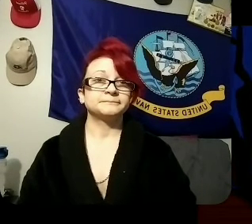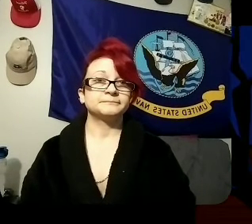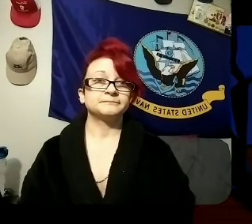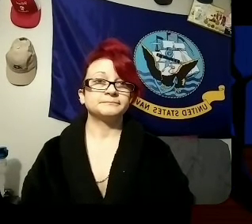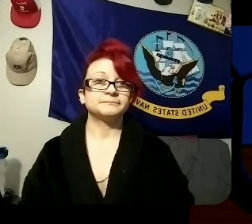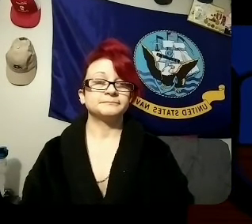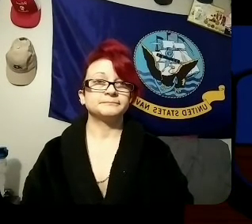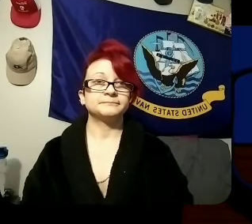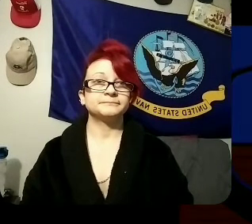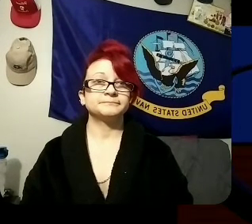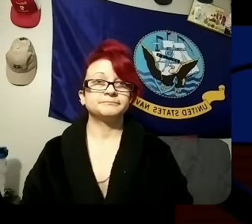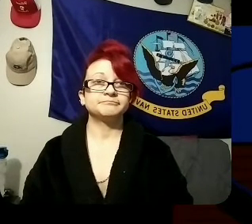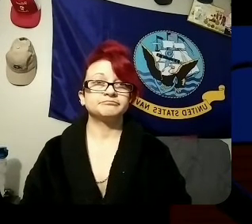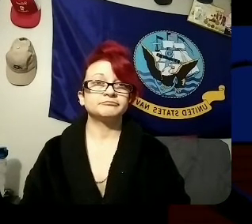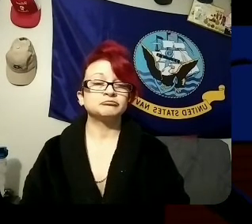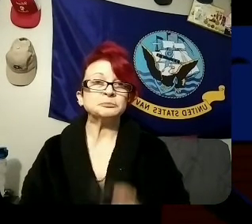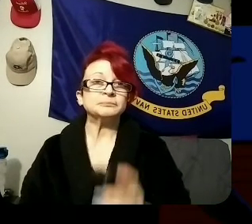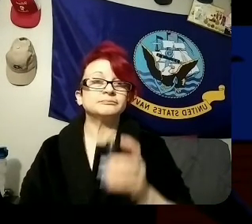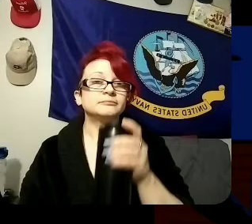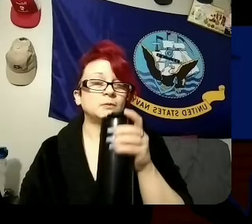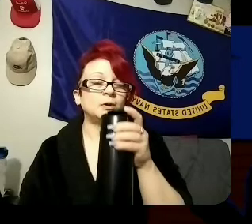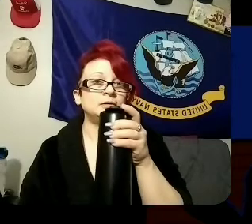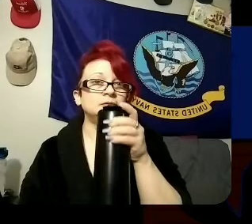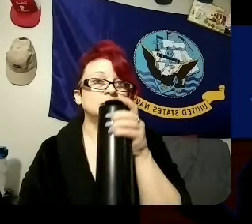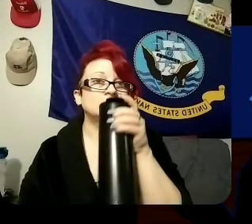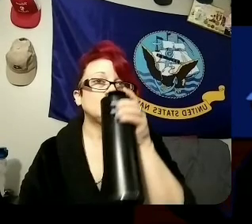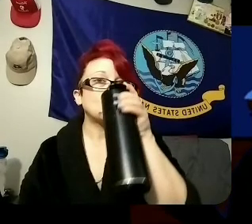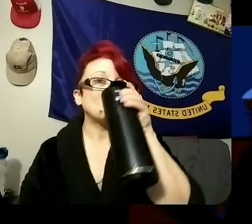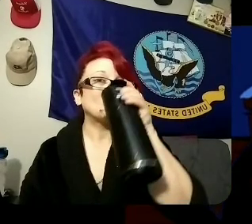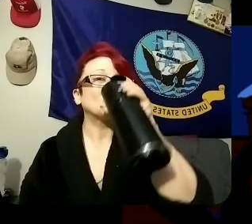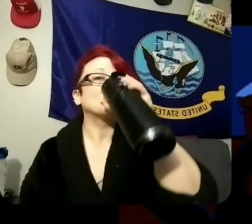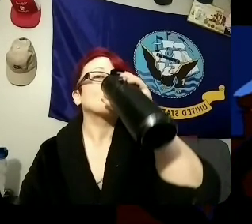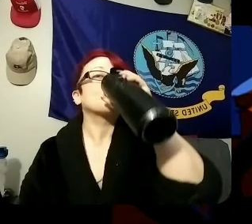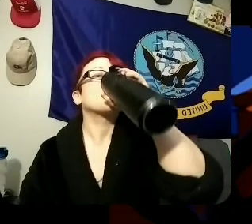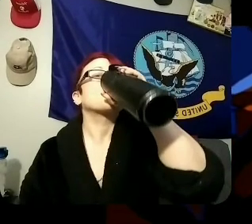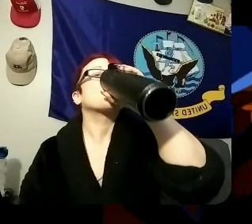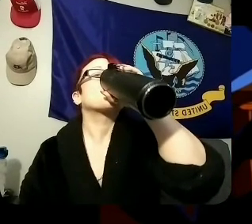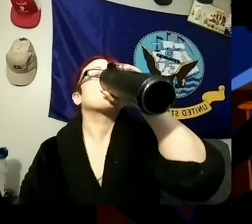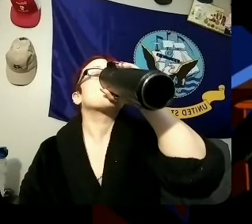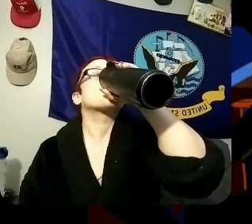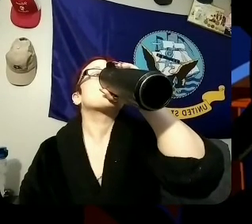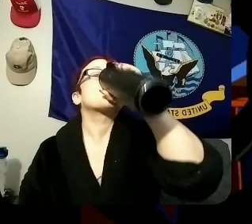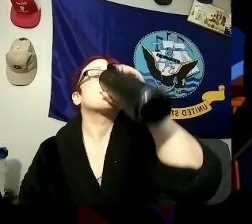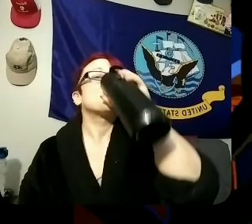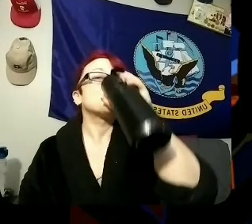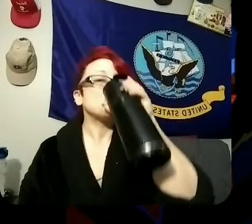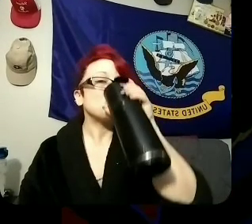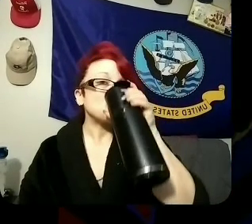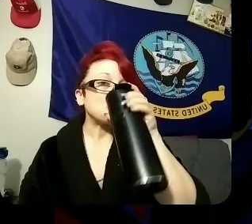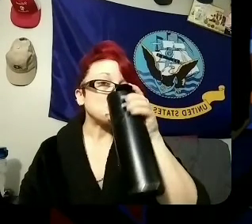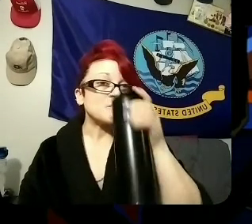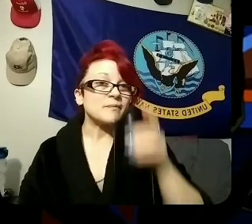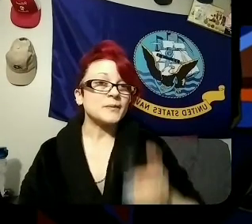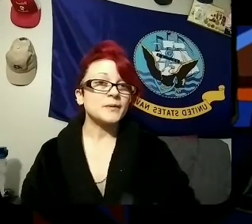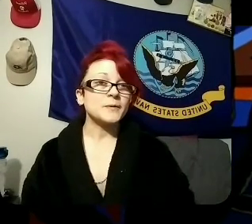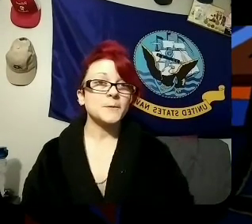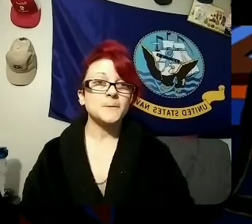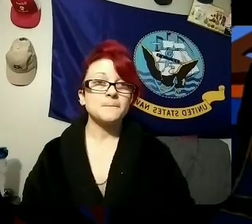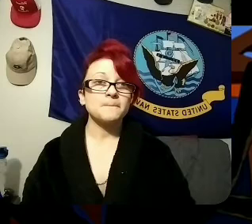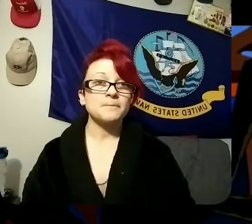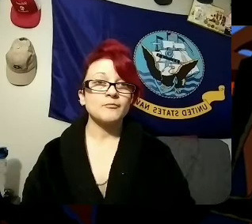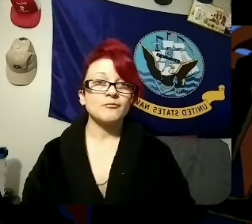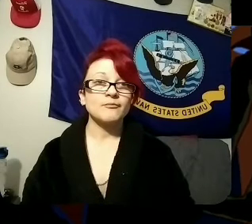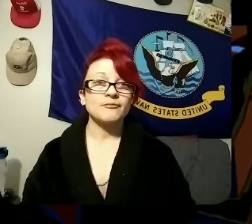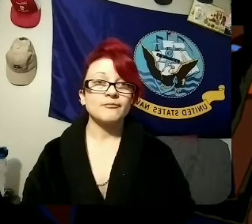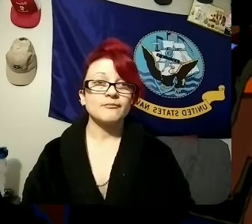It was a late, moonless, snowy night. I heard the chilling cry of a bobcat as I arrived home from my parents' house,